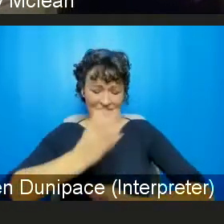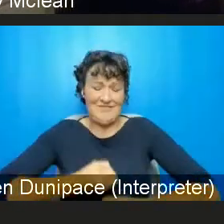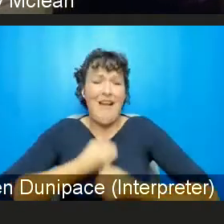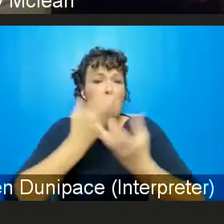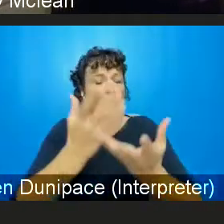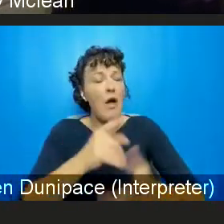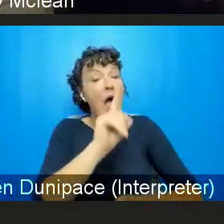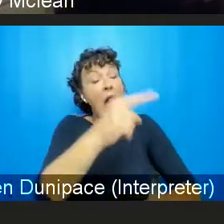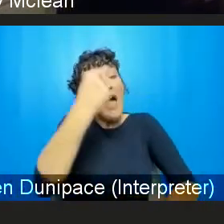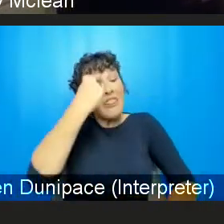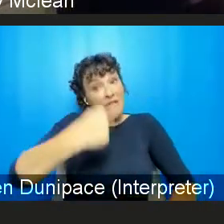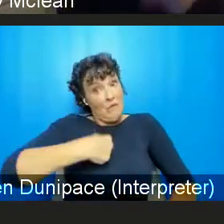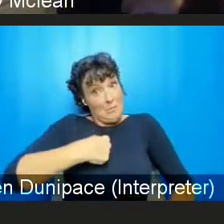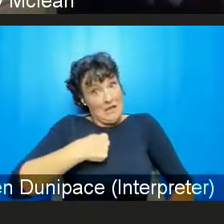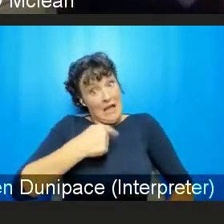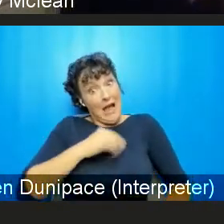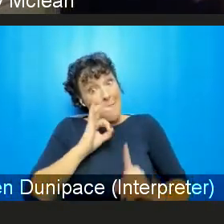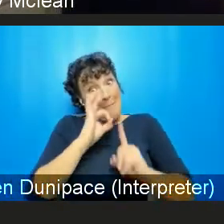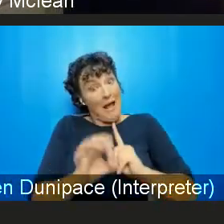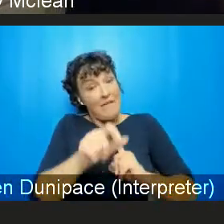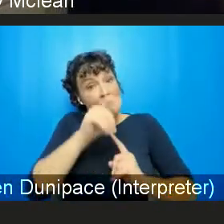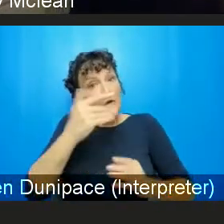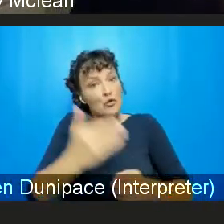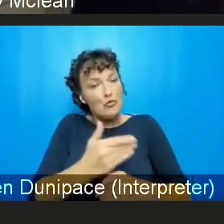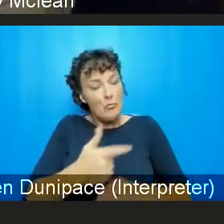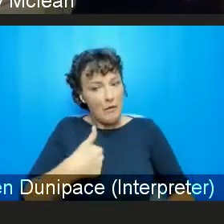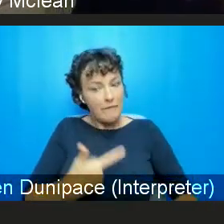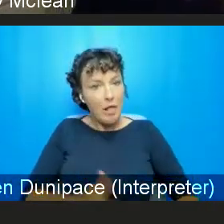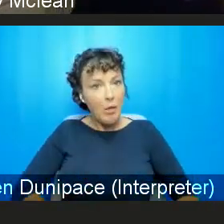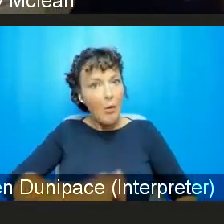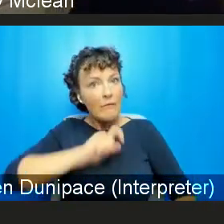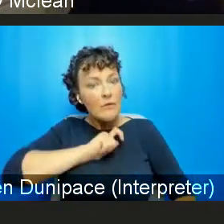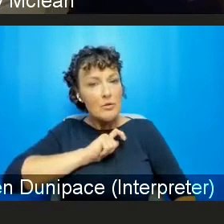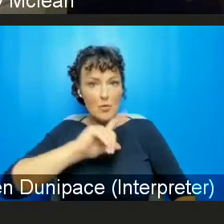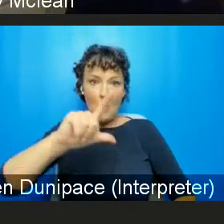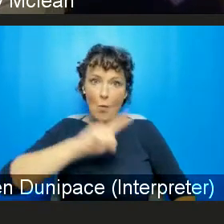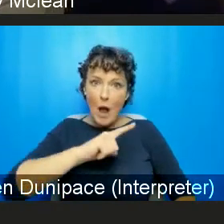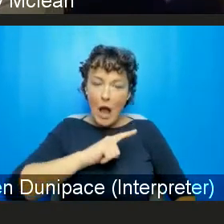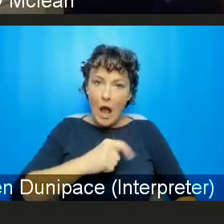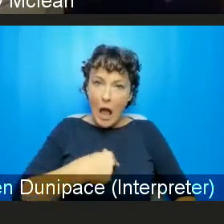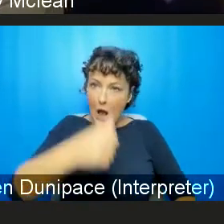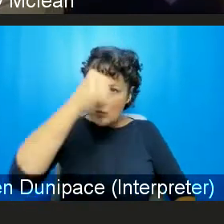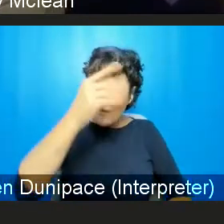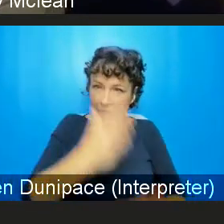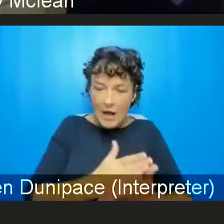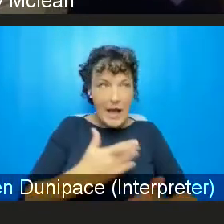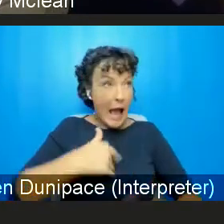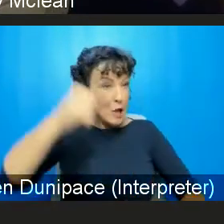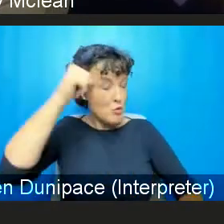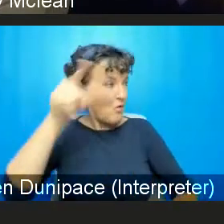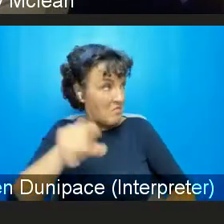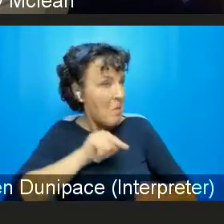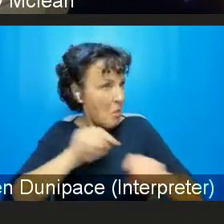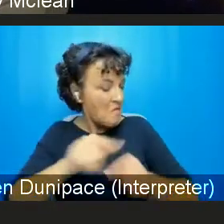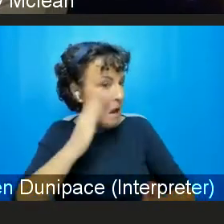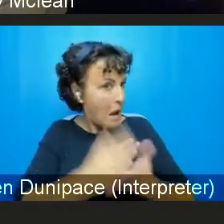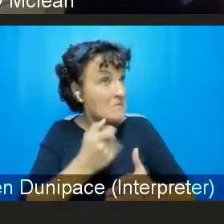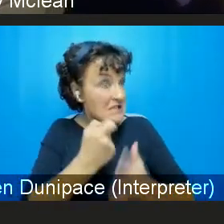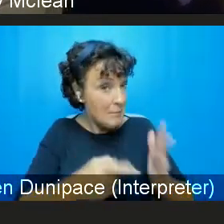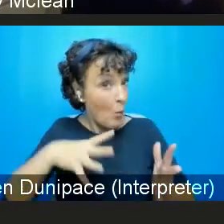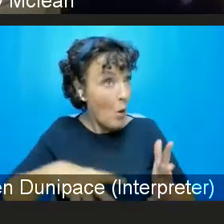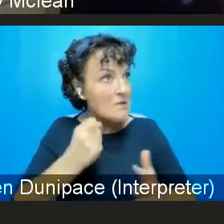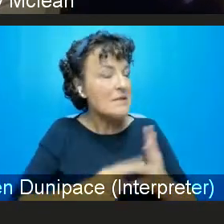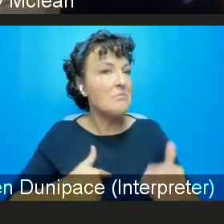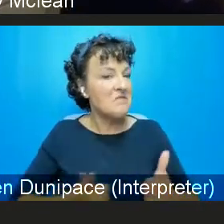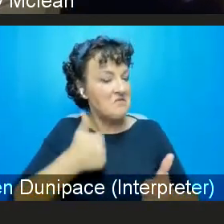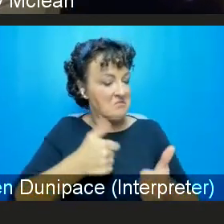my confidence going through Inclusion Scotland. The fact that I knew that, you know, they were looking for a disabled candidate and, you know,